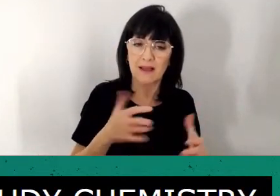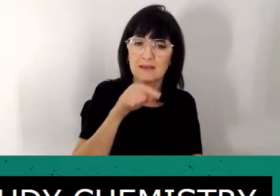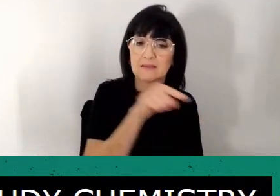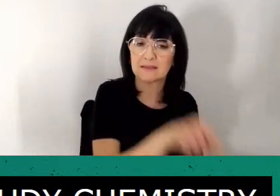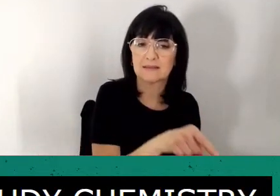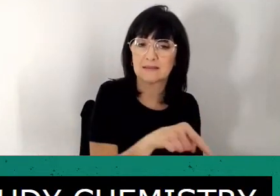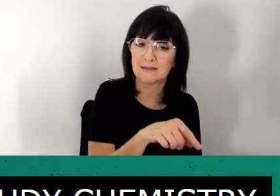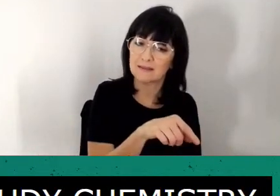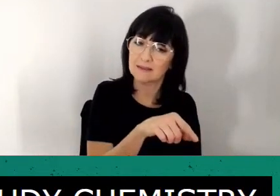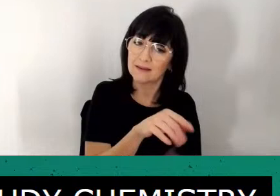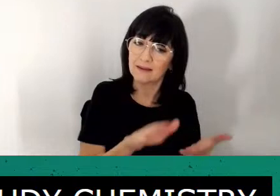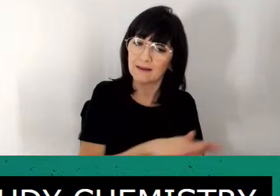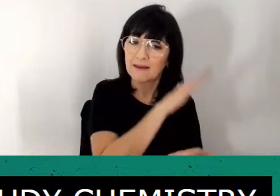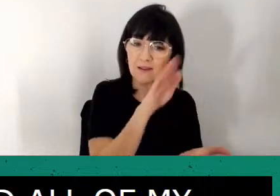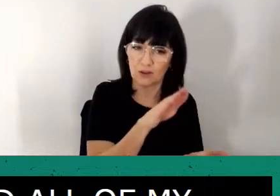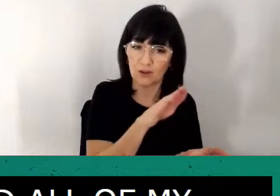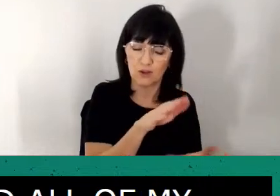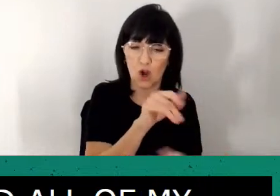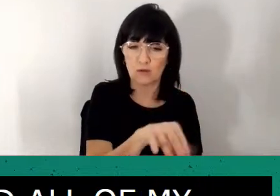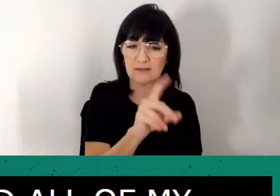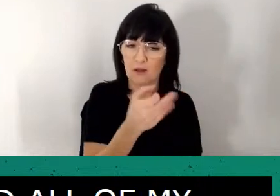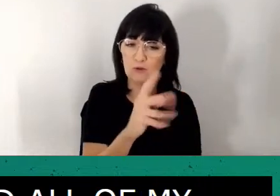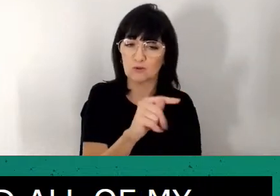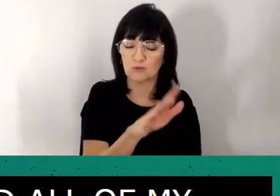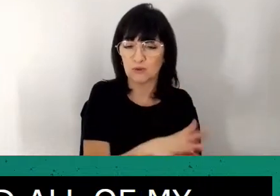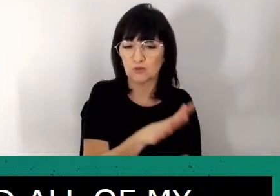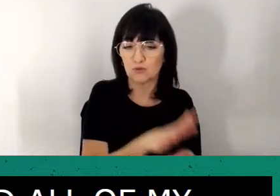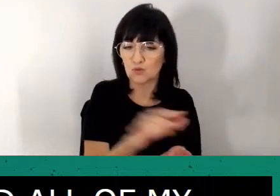DuPont school that was on the campus there.